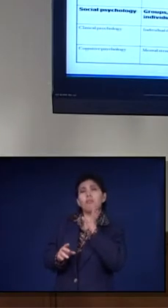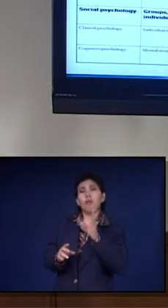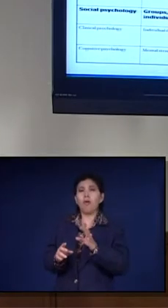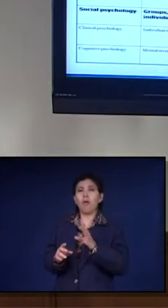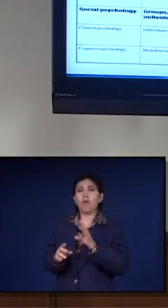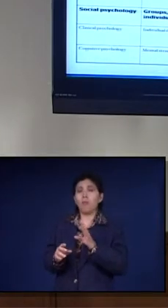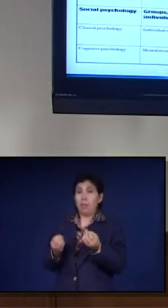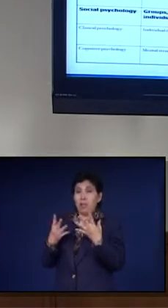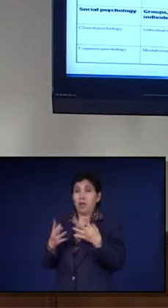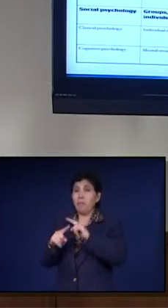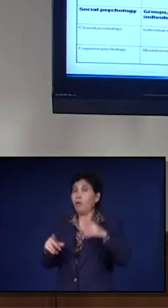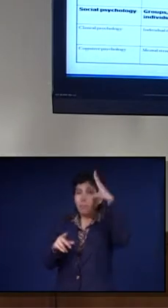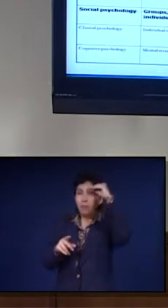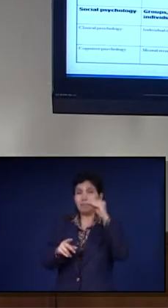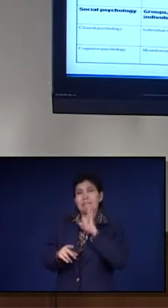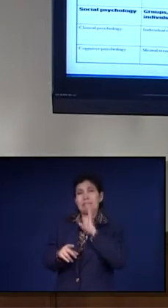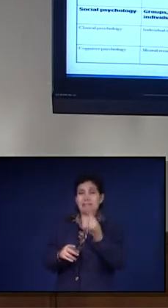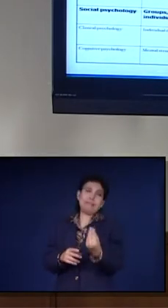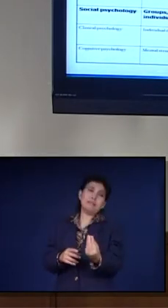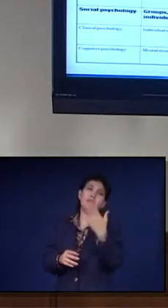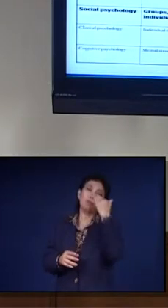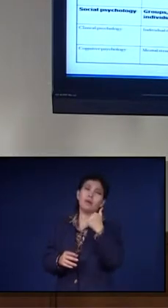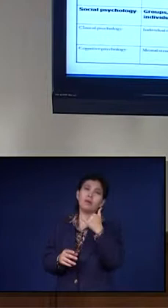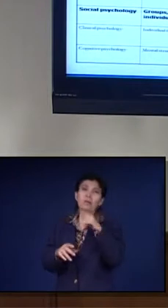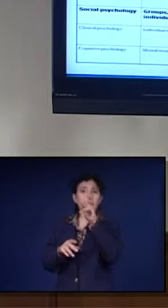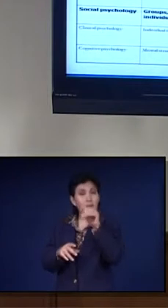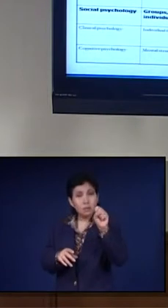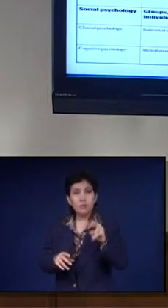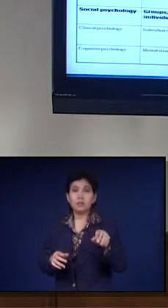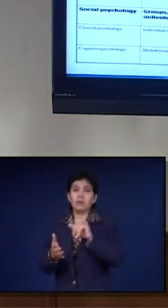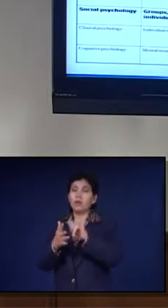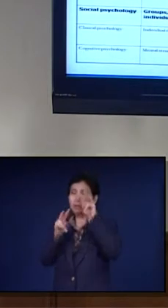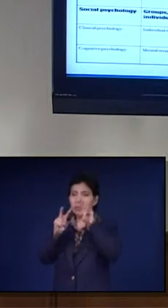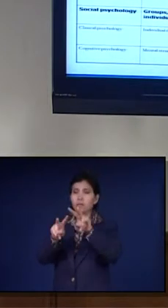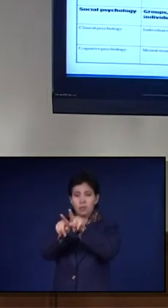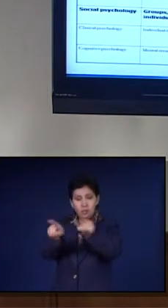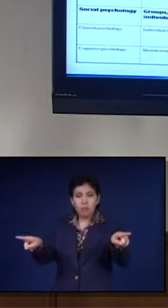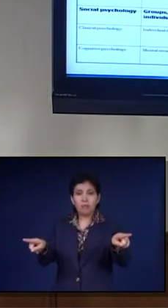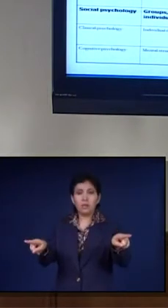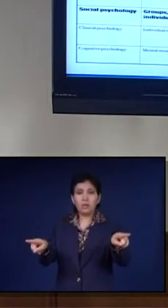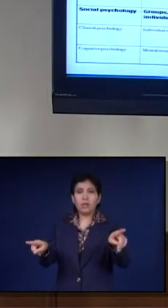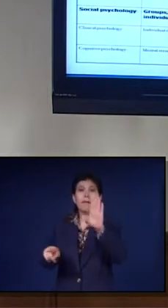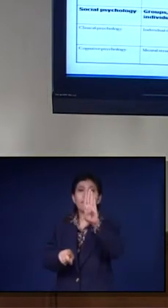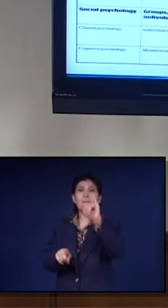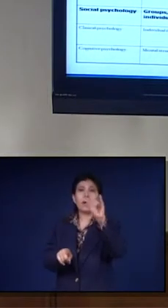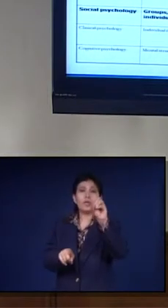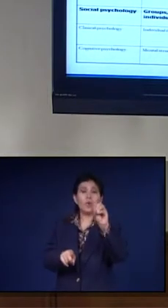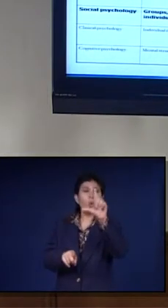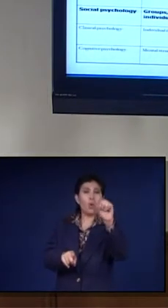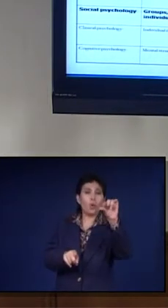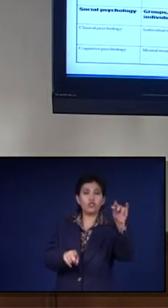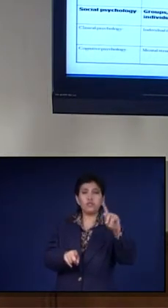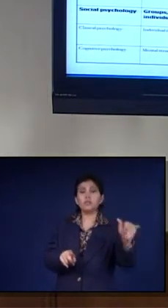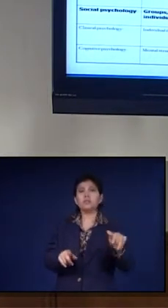not talk at all? Because in fact, the cognitive psychology, they look at the difference, the biological reason of